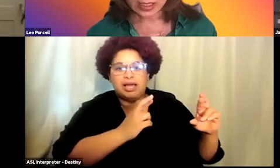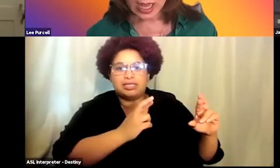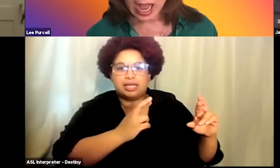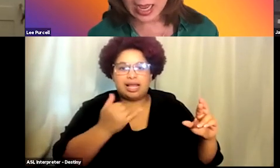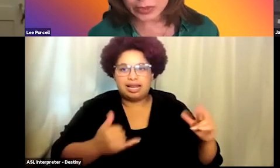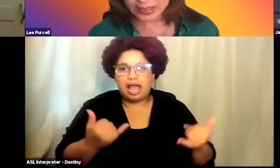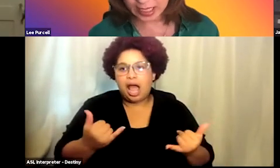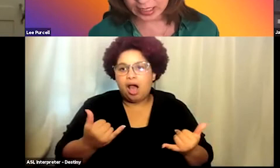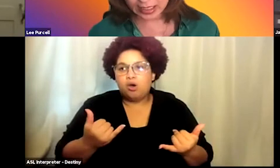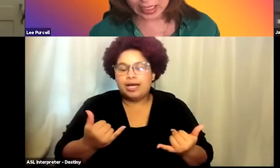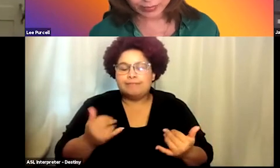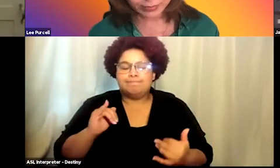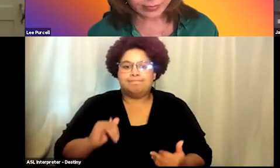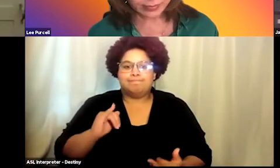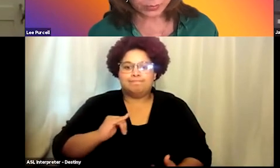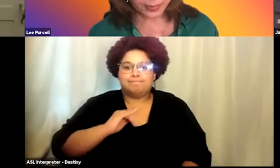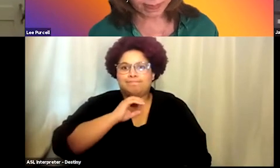price. I would say,